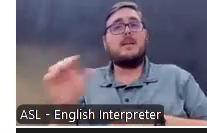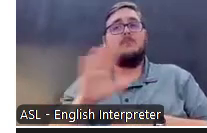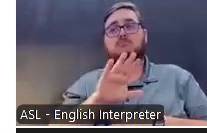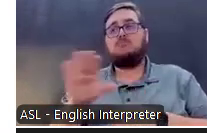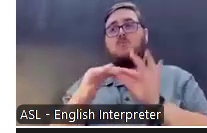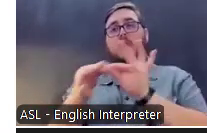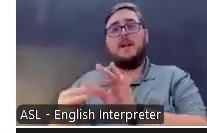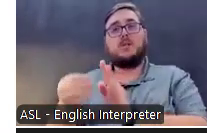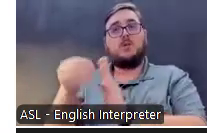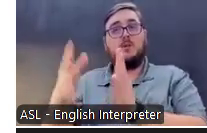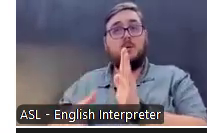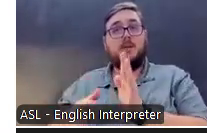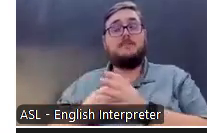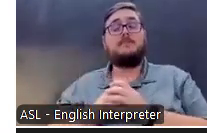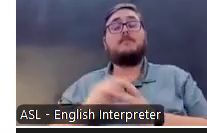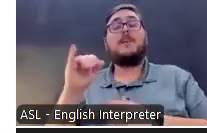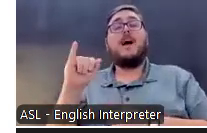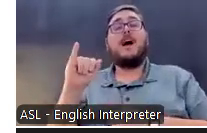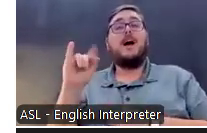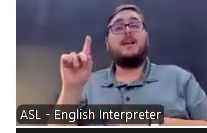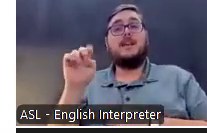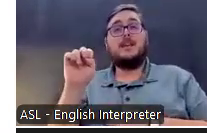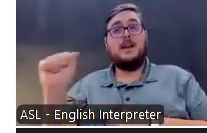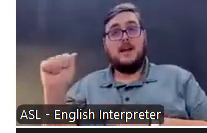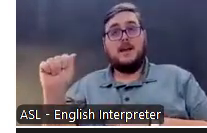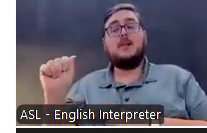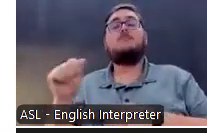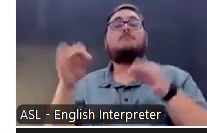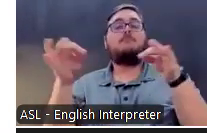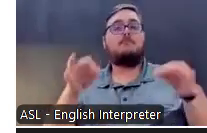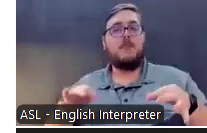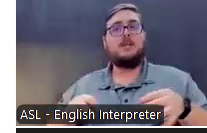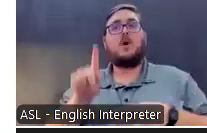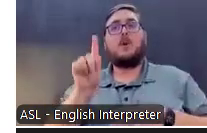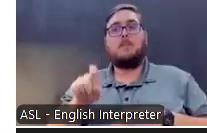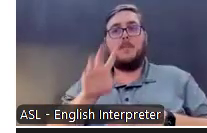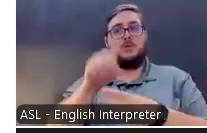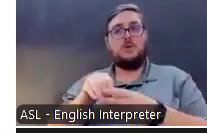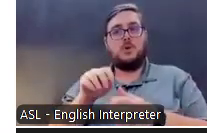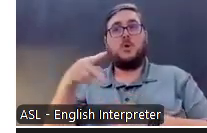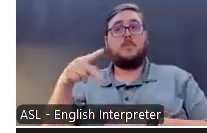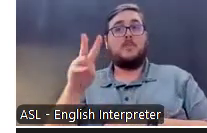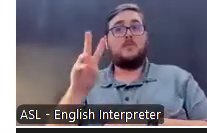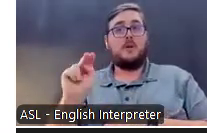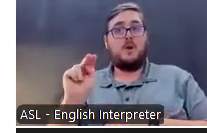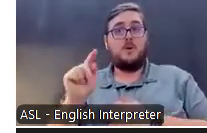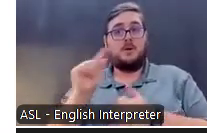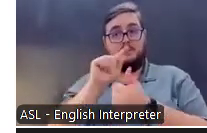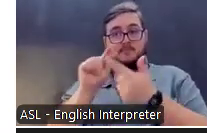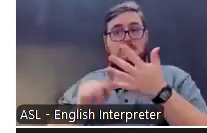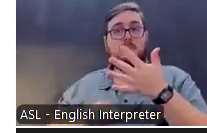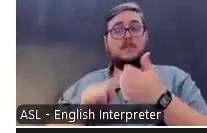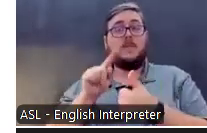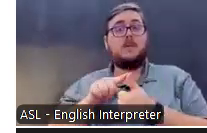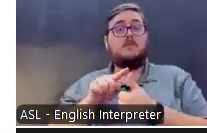IDEA outlines the content areas that have to be contained in the prior written notice. So it should include a description